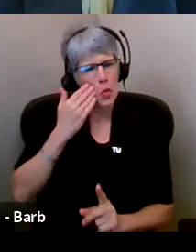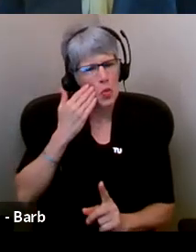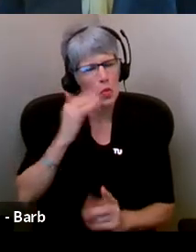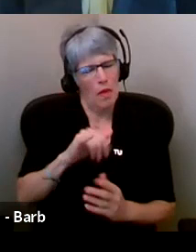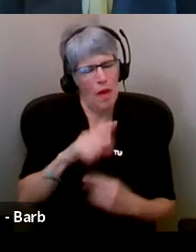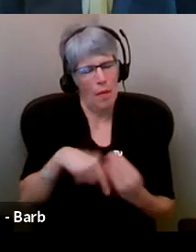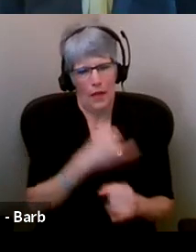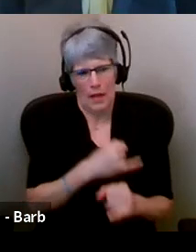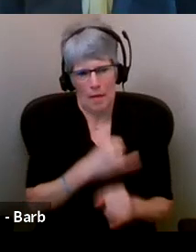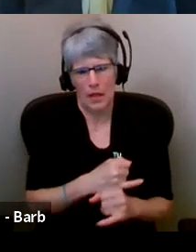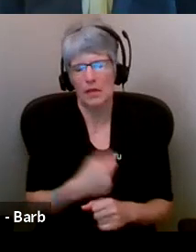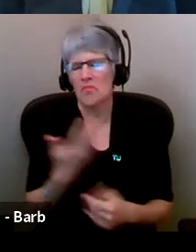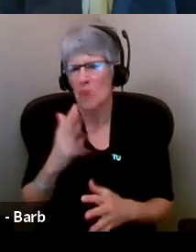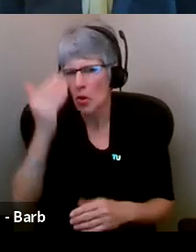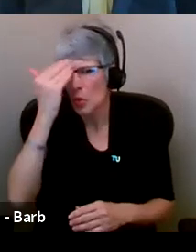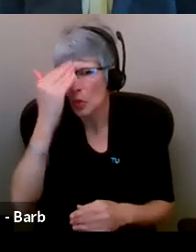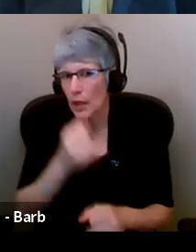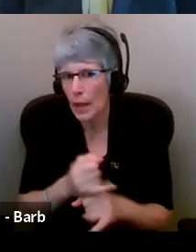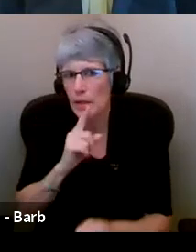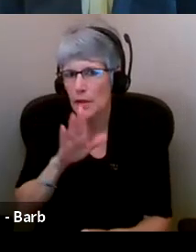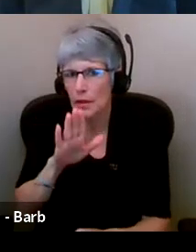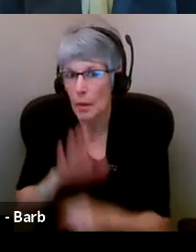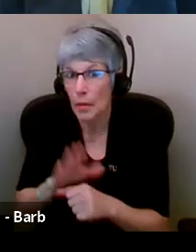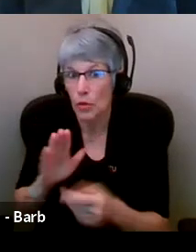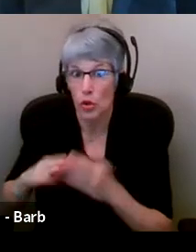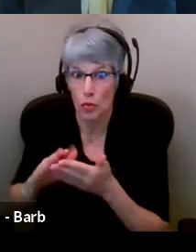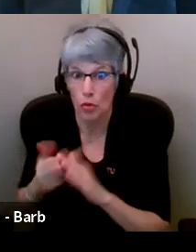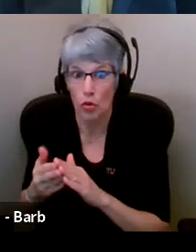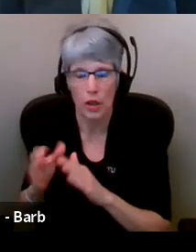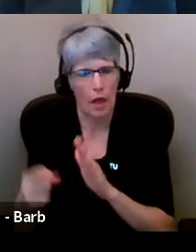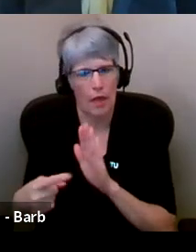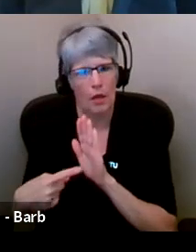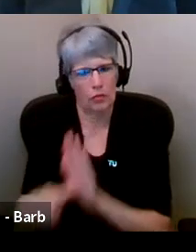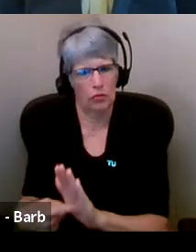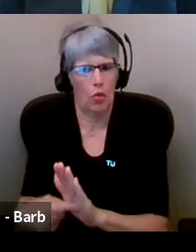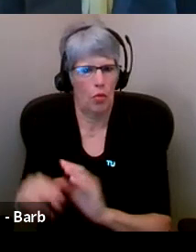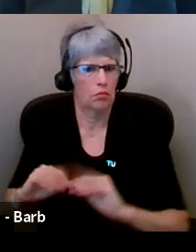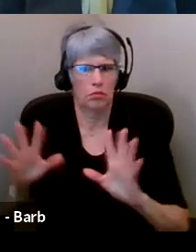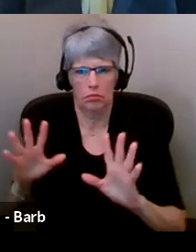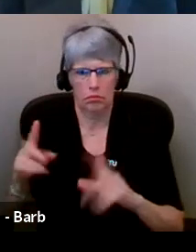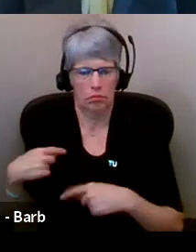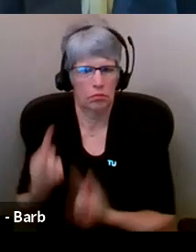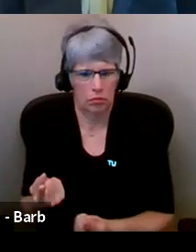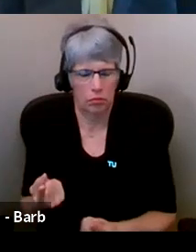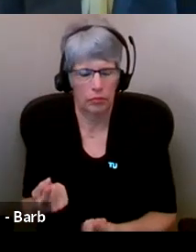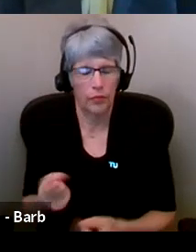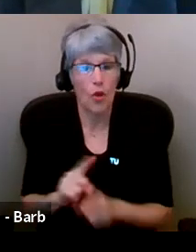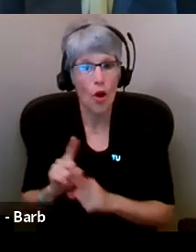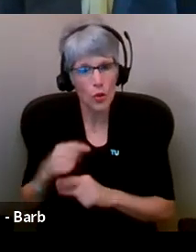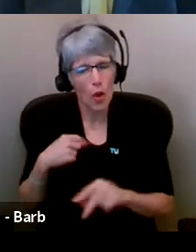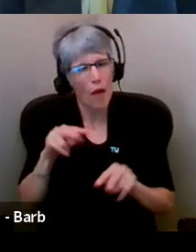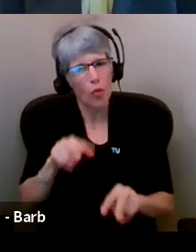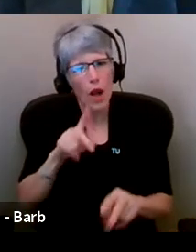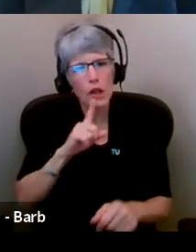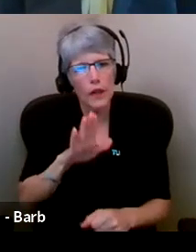knew this campus's commitment to the community, and that came out in spades. I've also watched the commitment